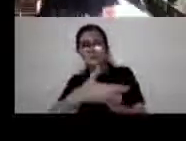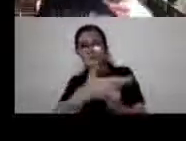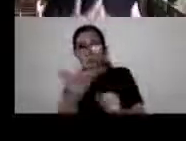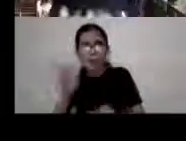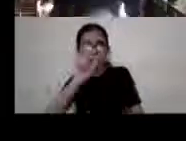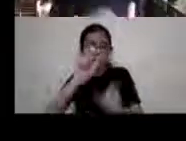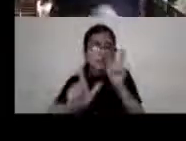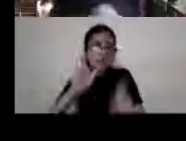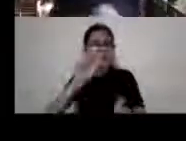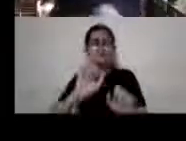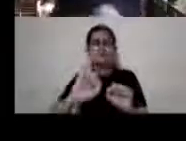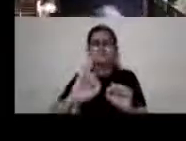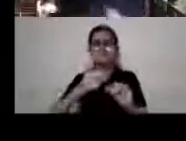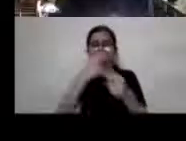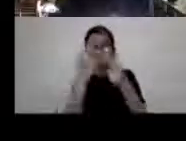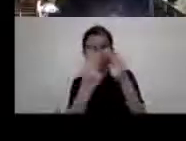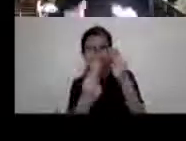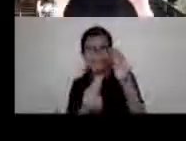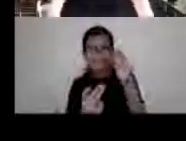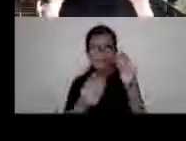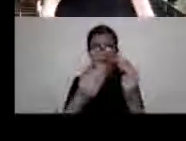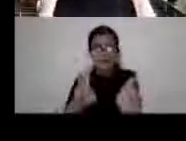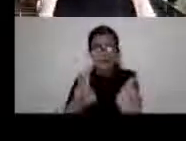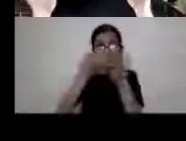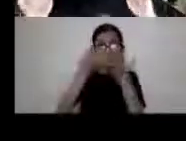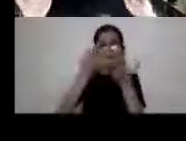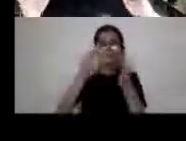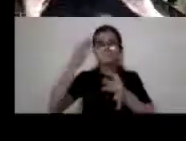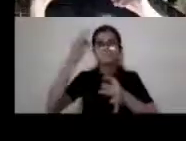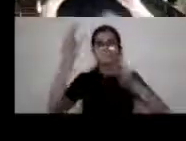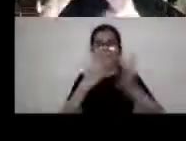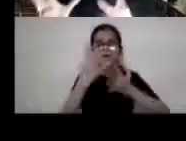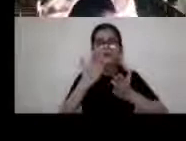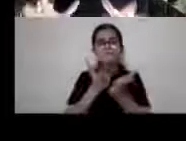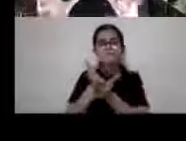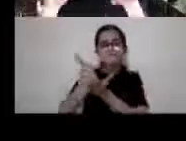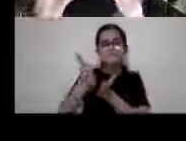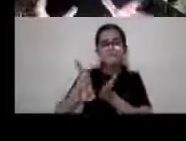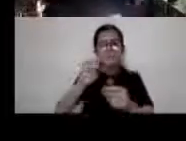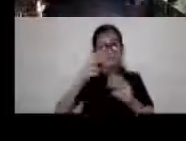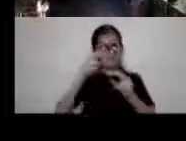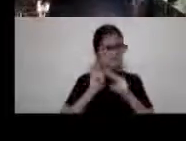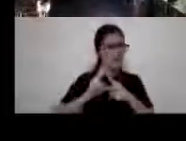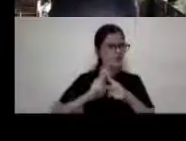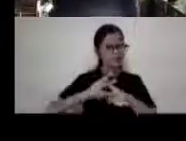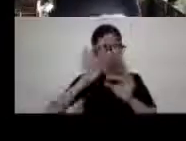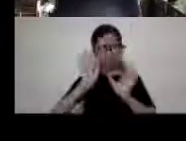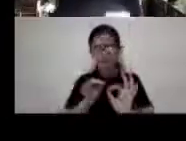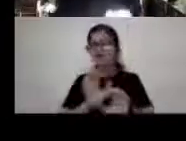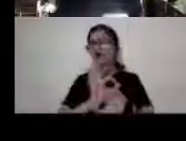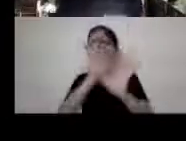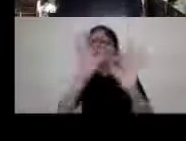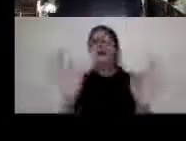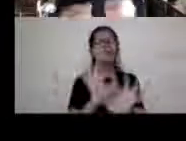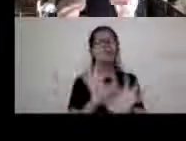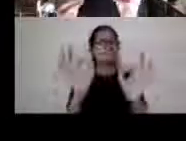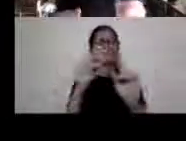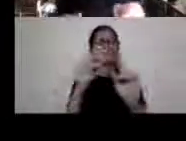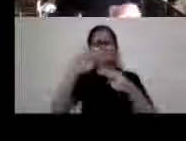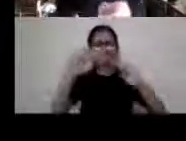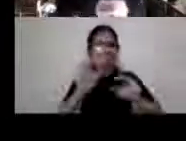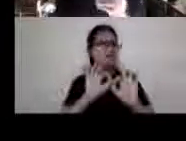is designed in an aesthetical way so that it is not stigmatizing the users, then